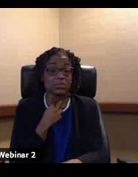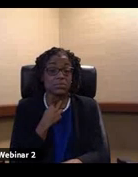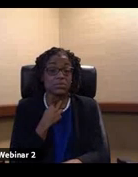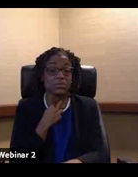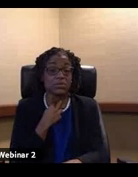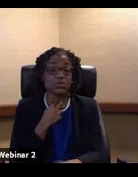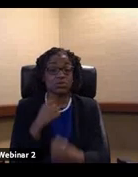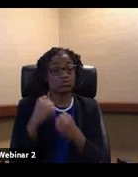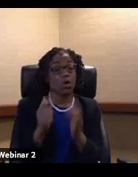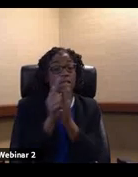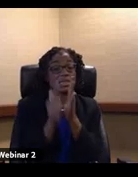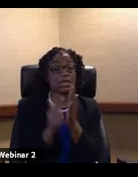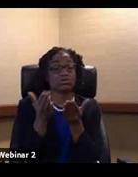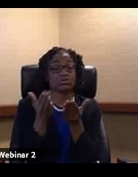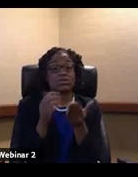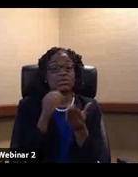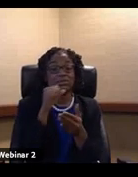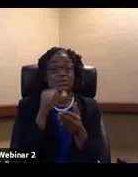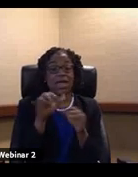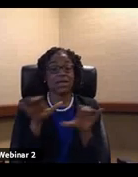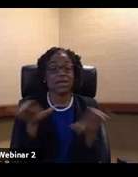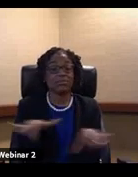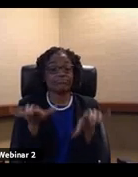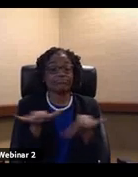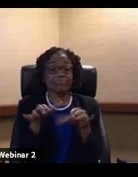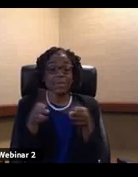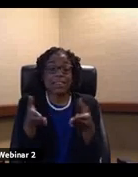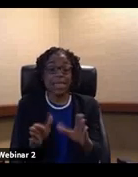services is not an allowable activity in this program.